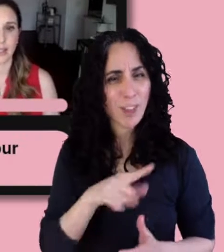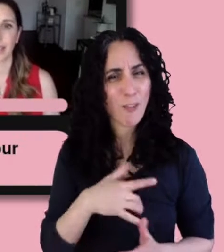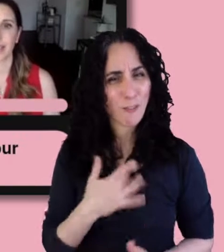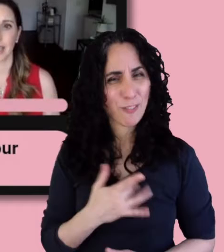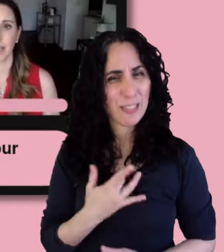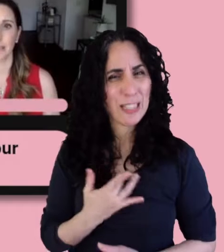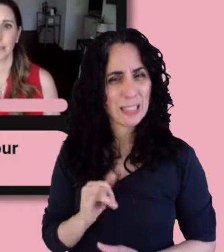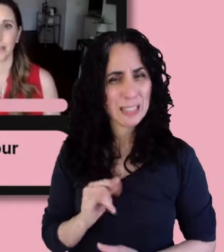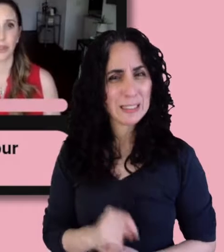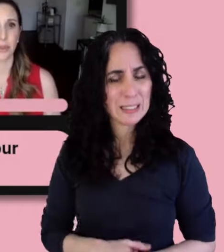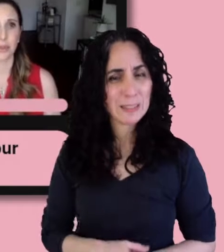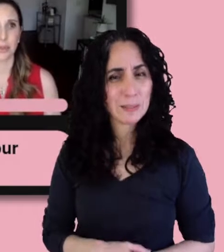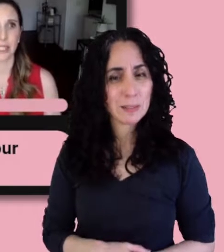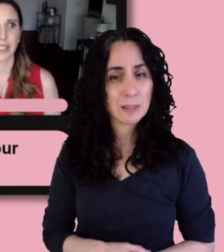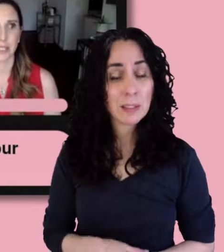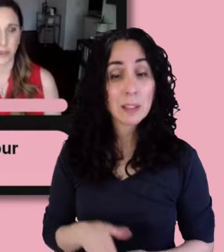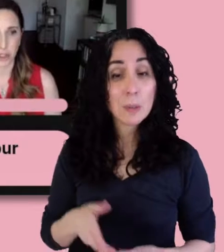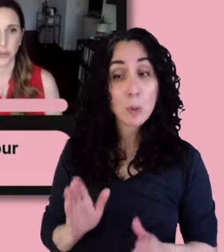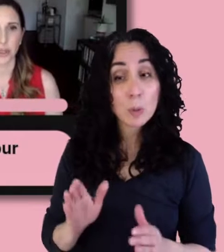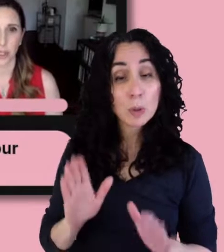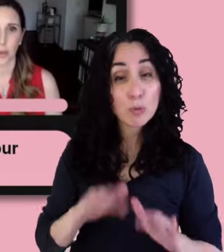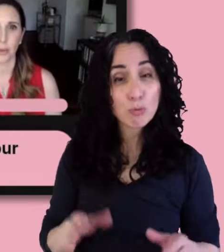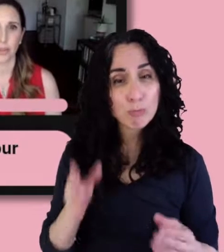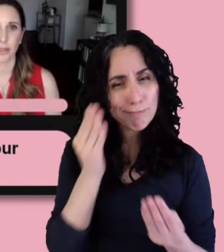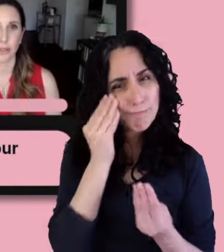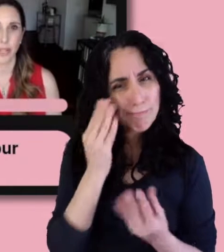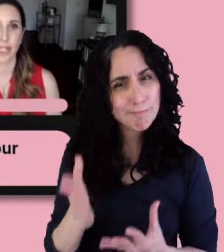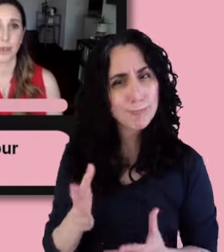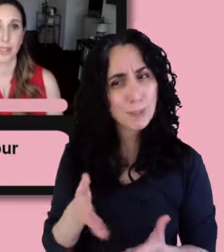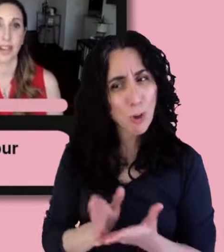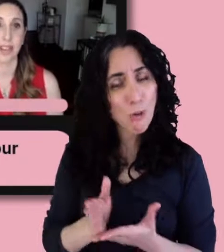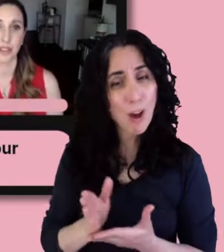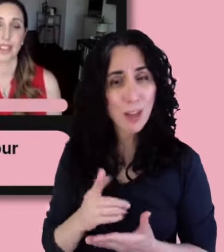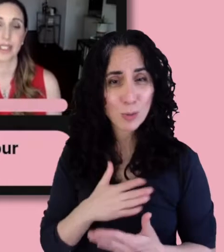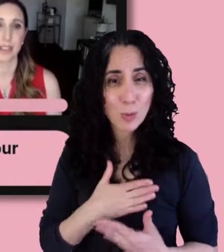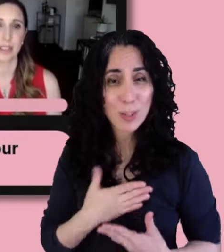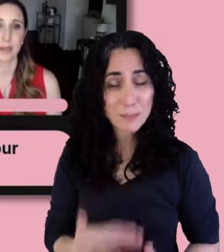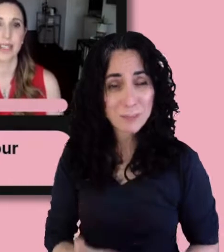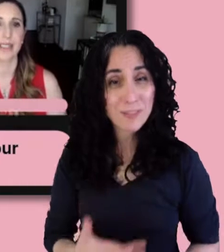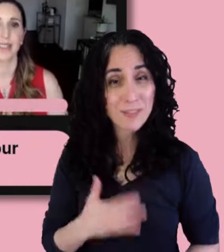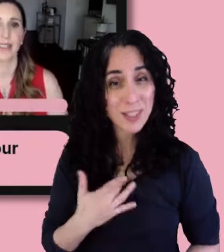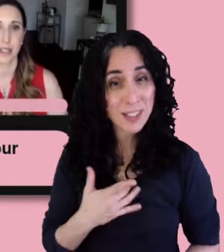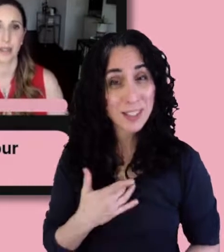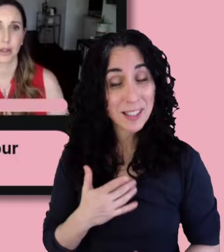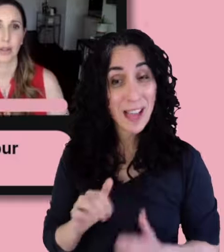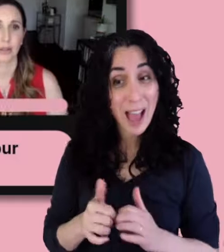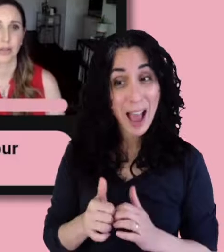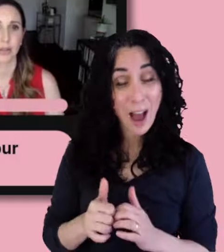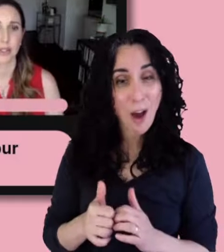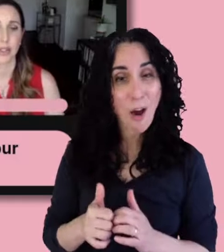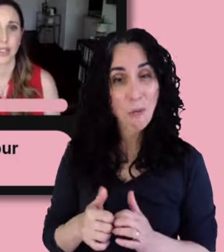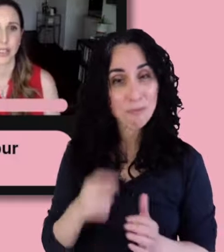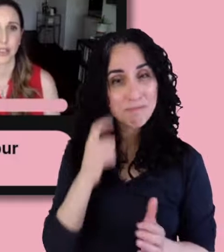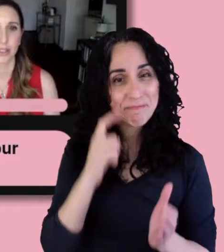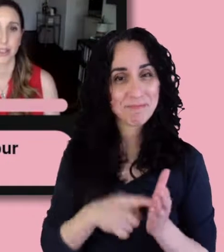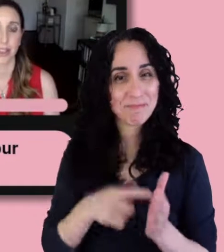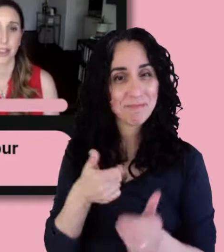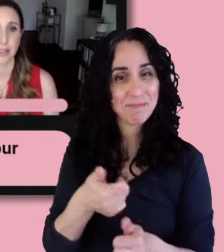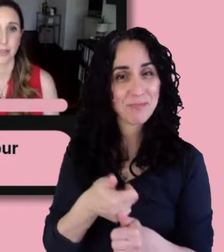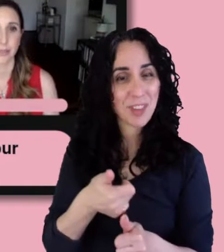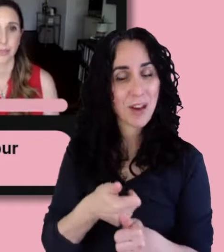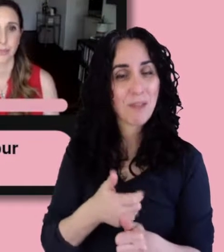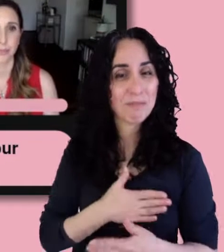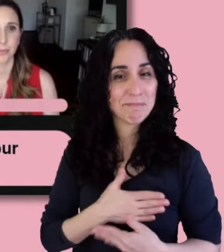I think, letting your children know that it's okay to acknowledge feelings by acknowledging your own is really a good